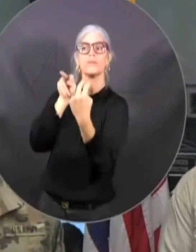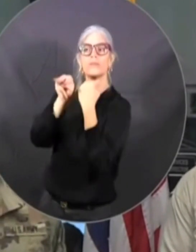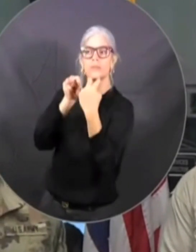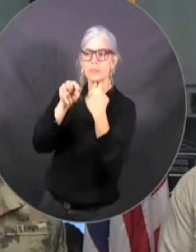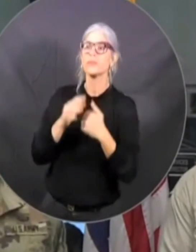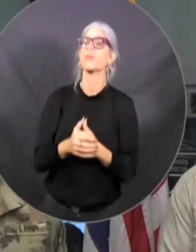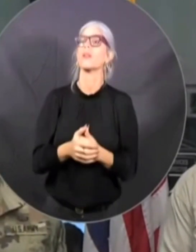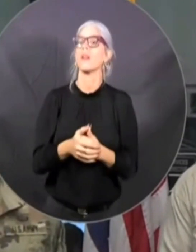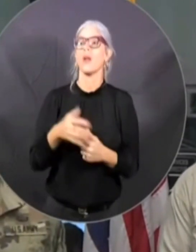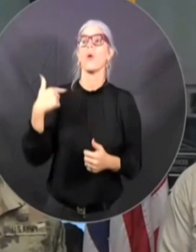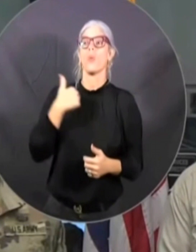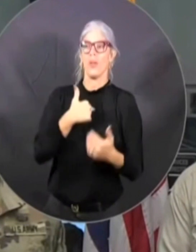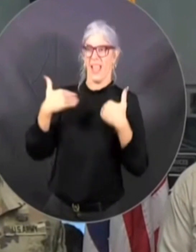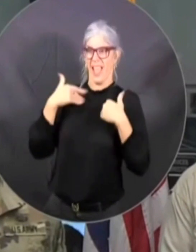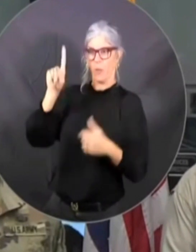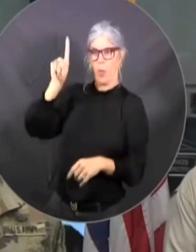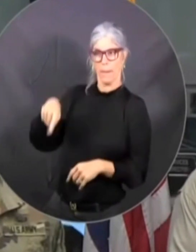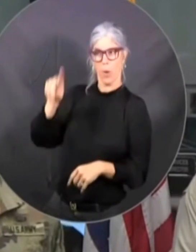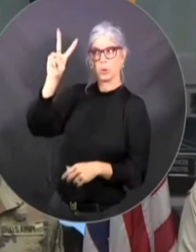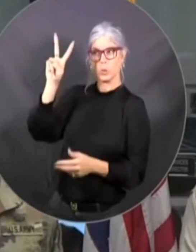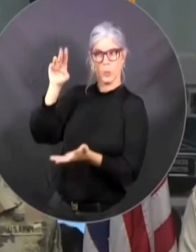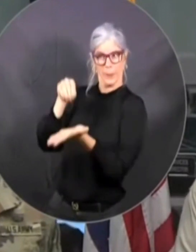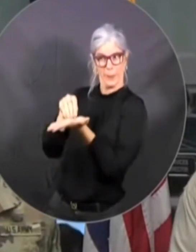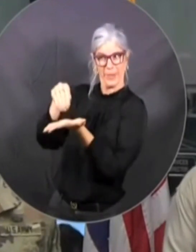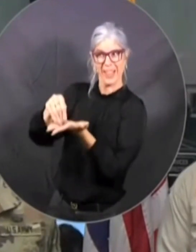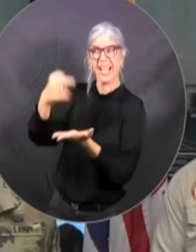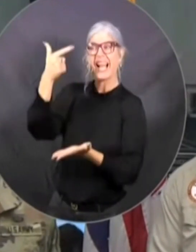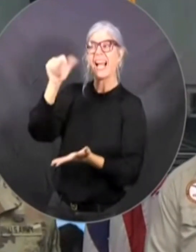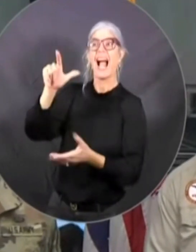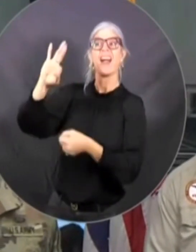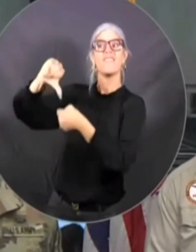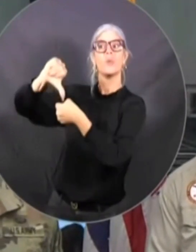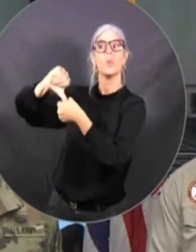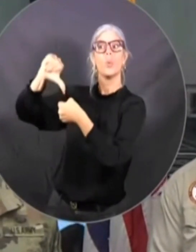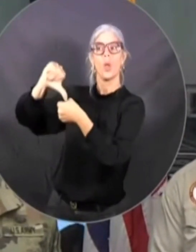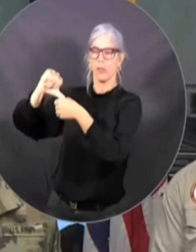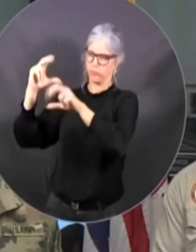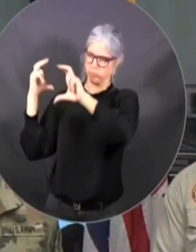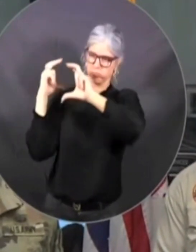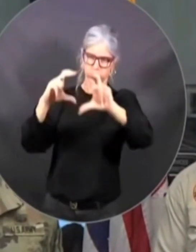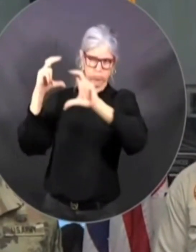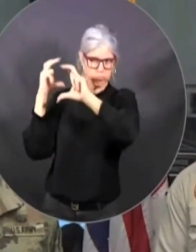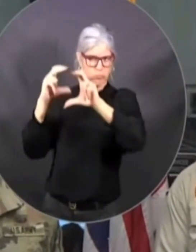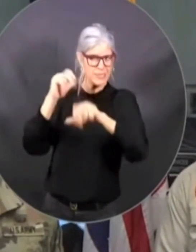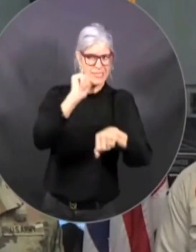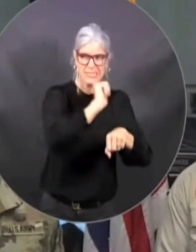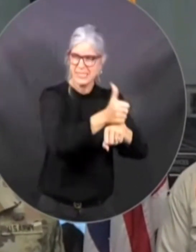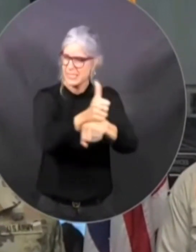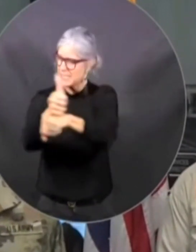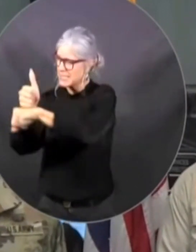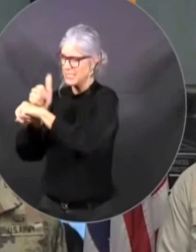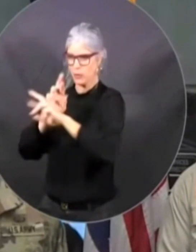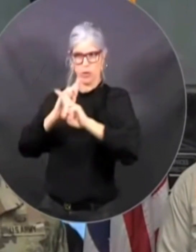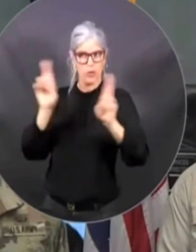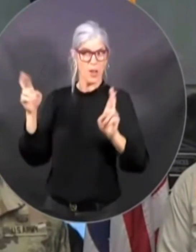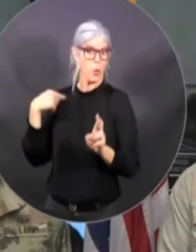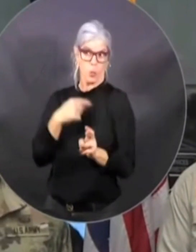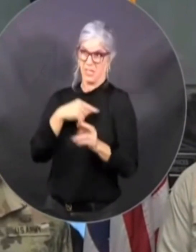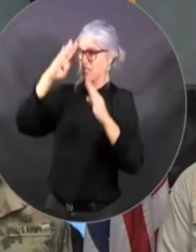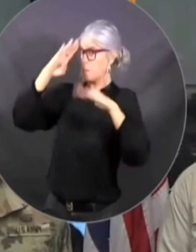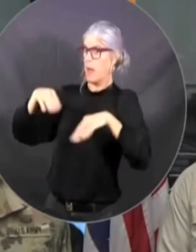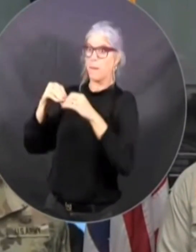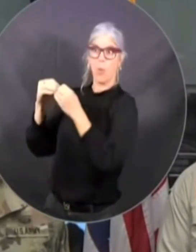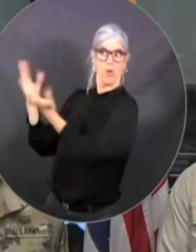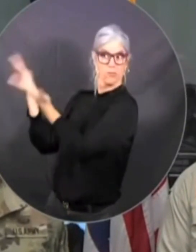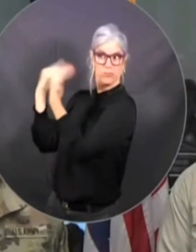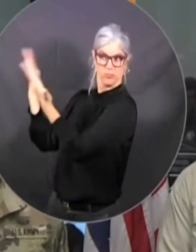maybe a fire from occurring. A spark, more fuel to water, by truck just to make the